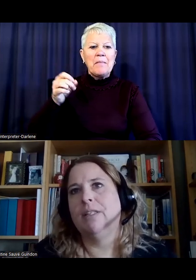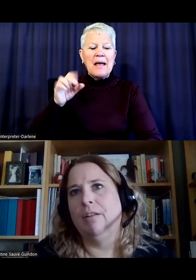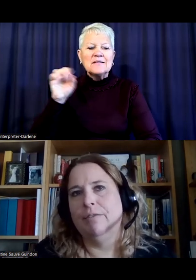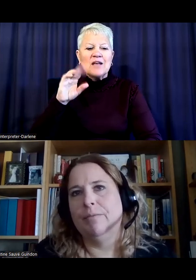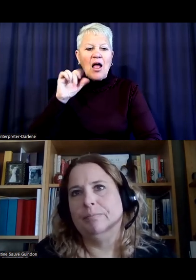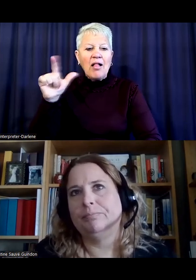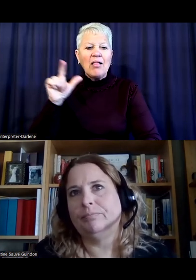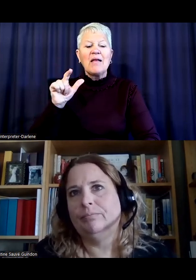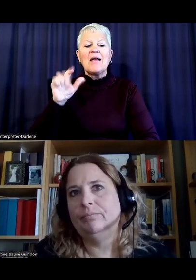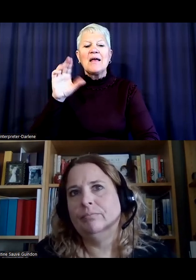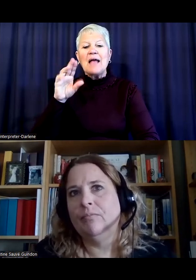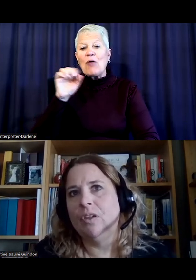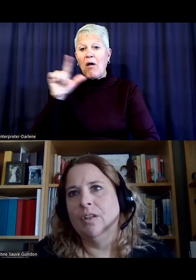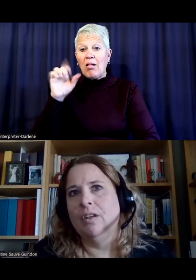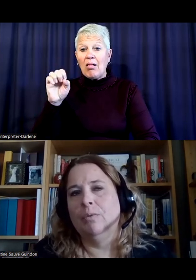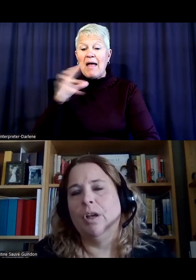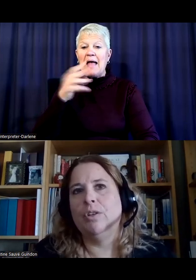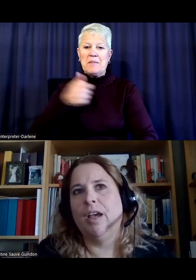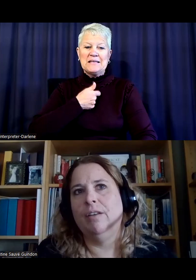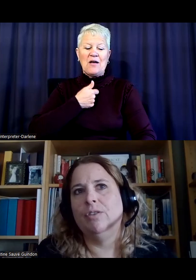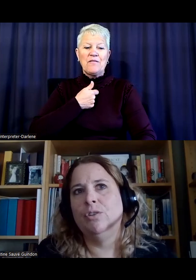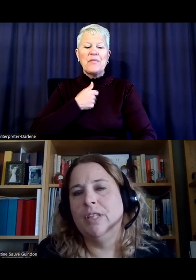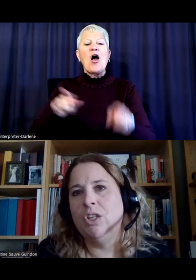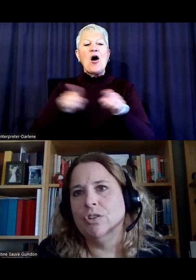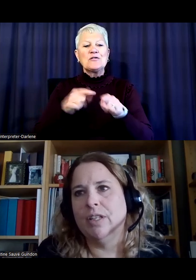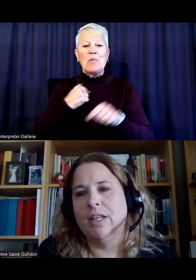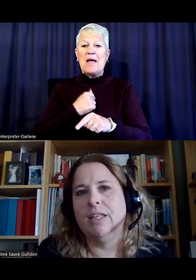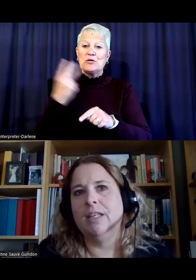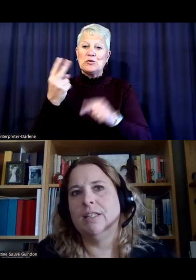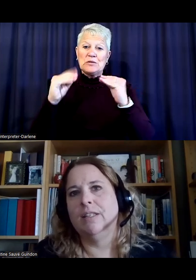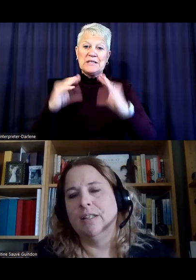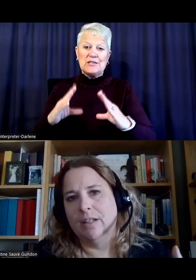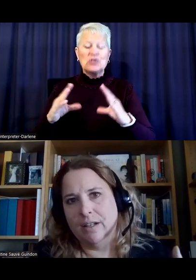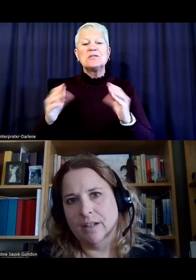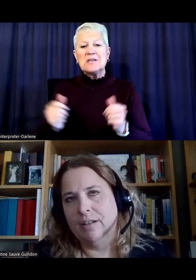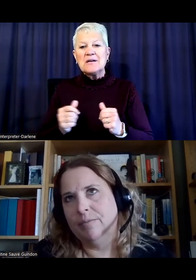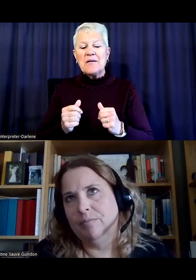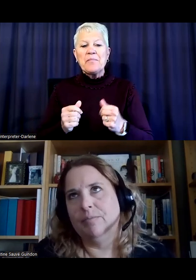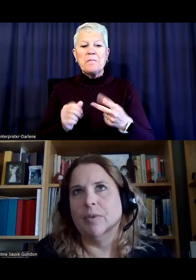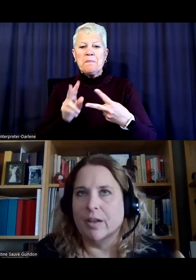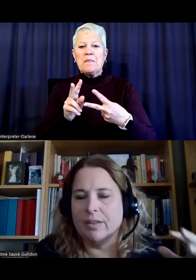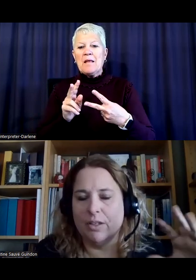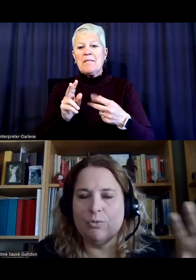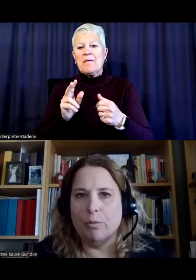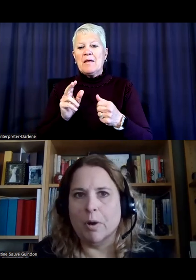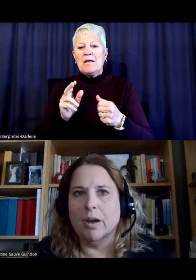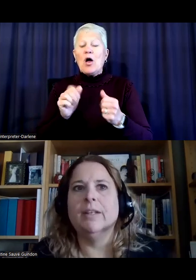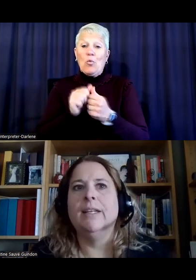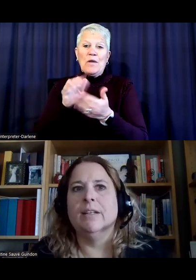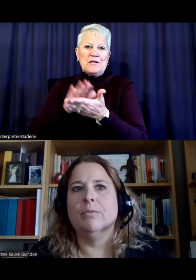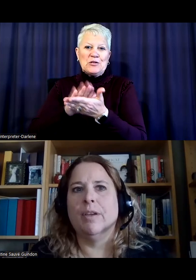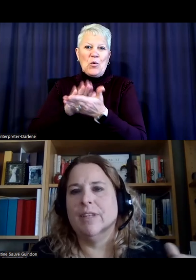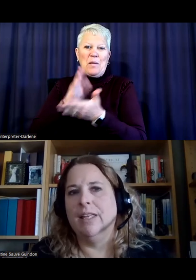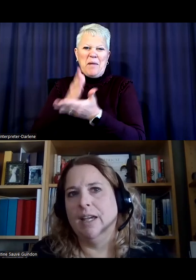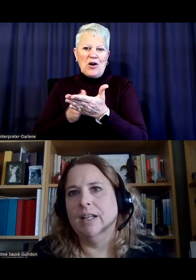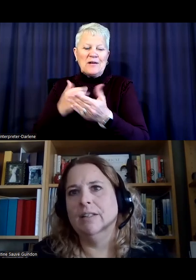myself. We also have 2 teachers in the at the school part,